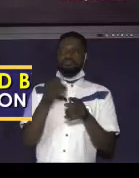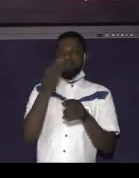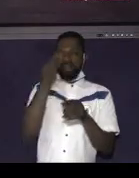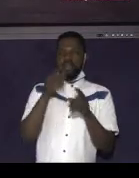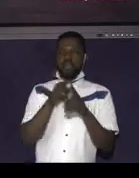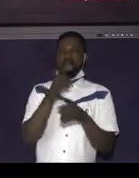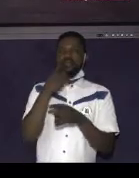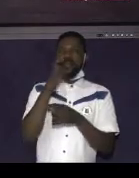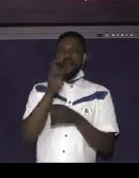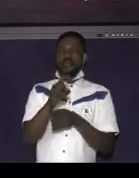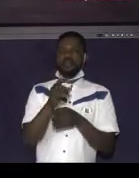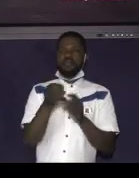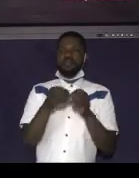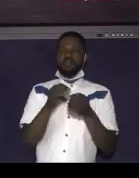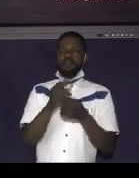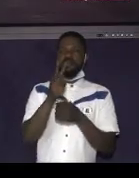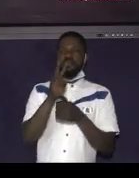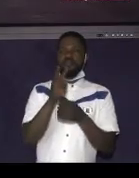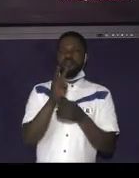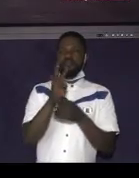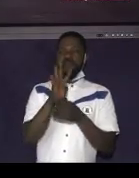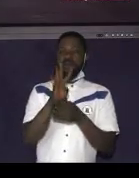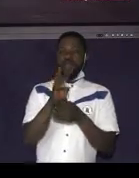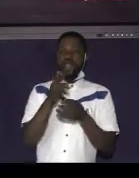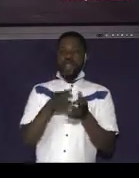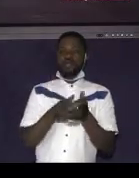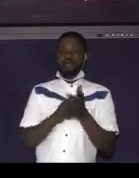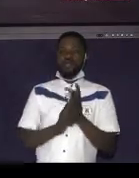Number 4, requests,